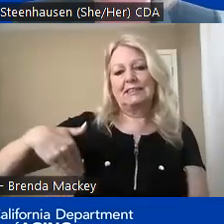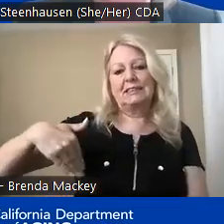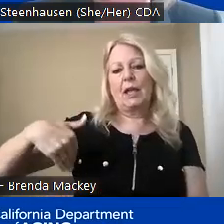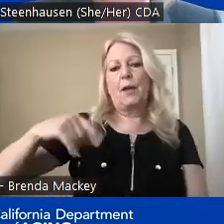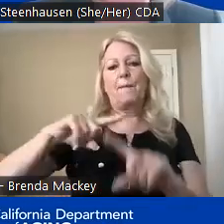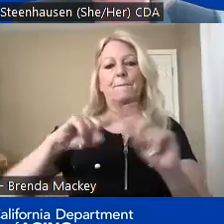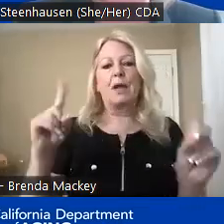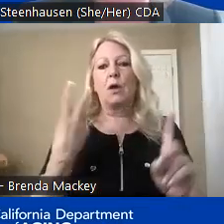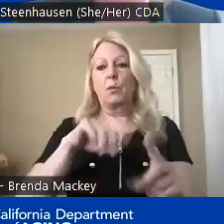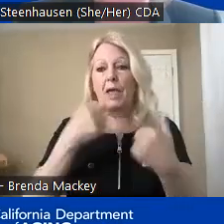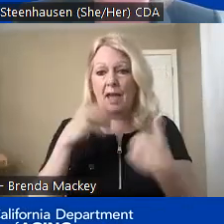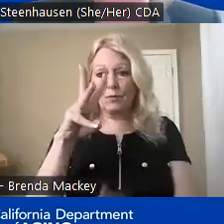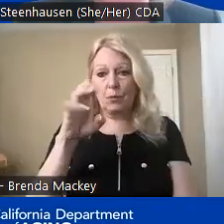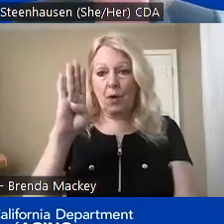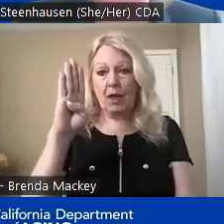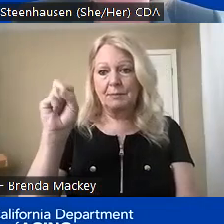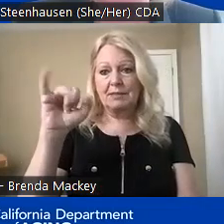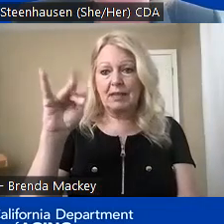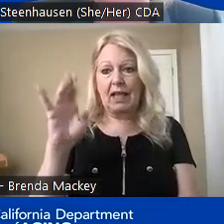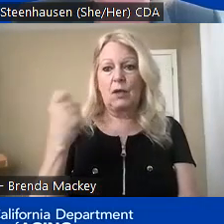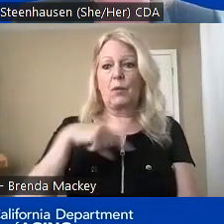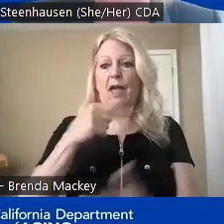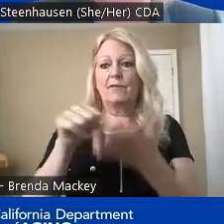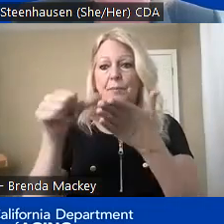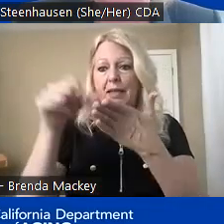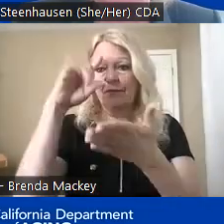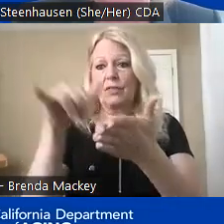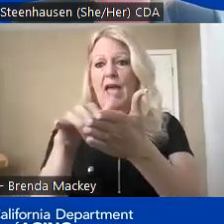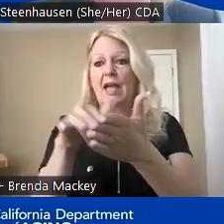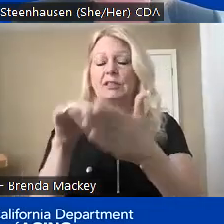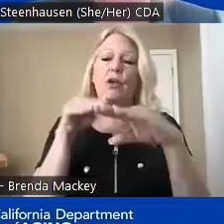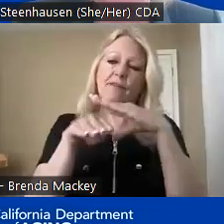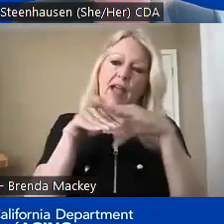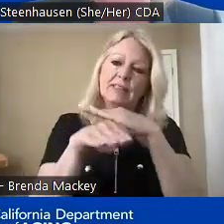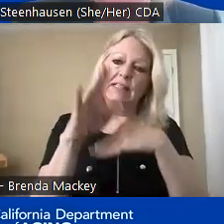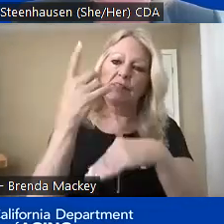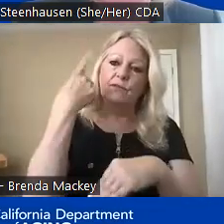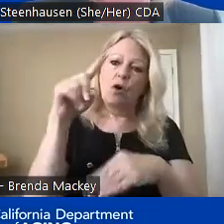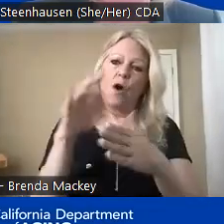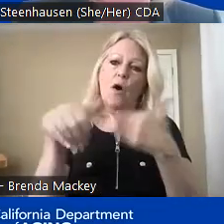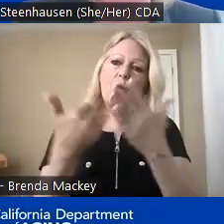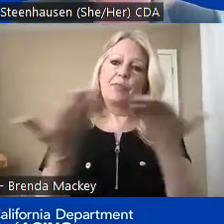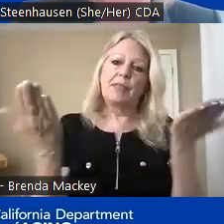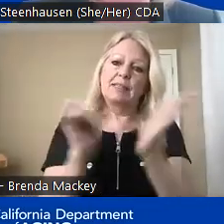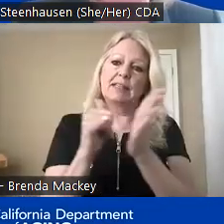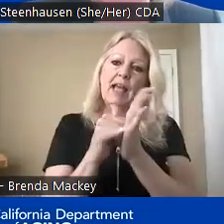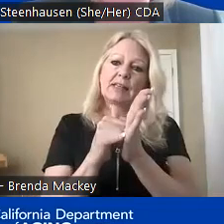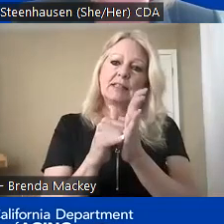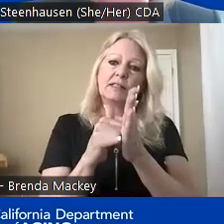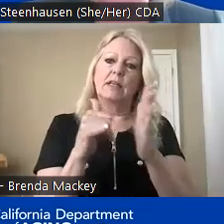website, we can put the page up to that, so you can get access all the materials that have been released through our public